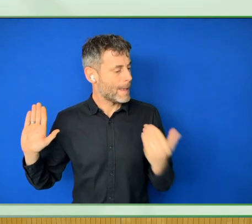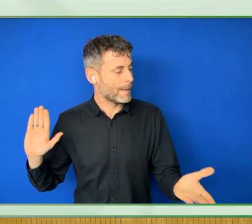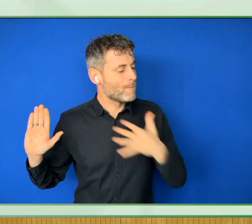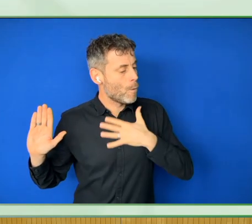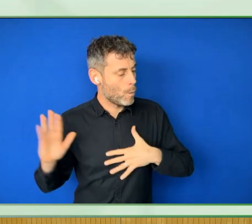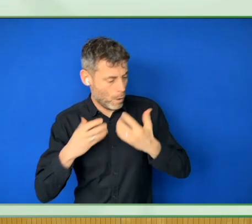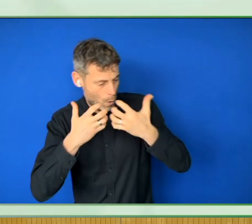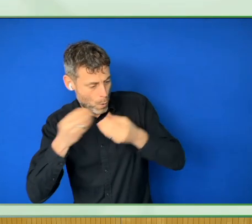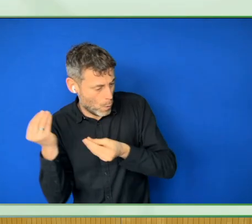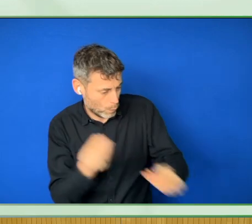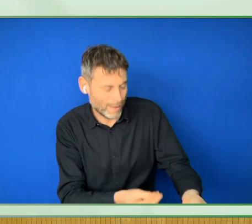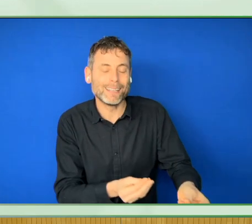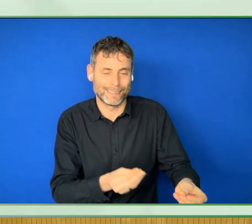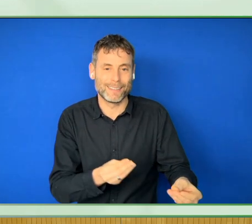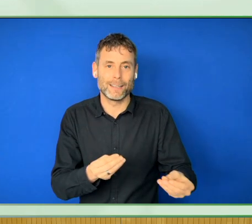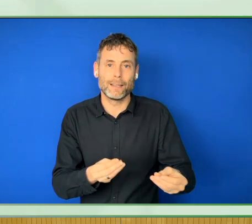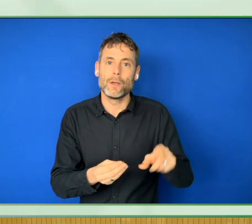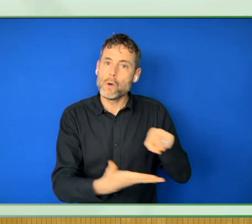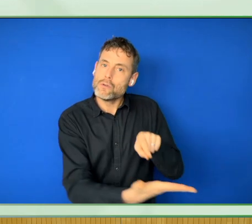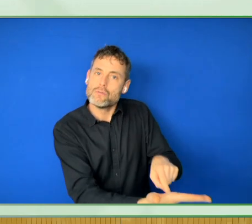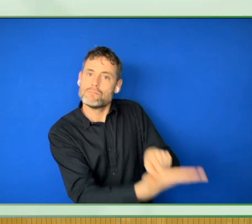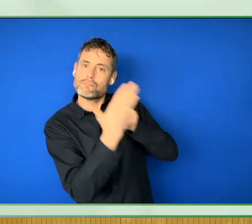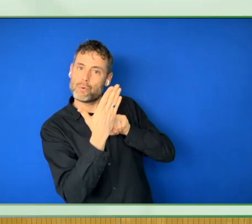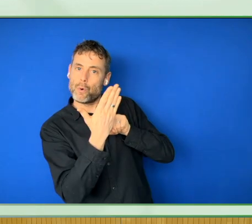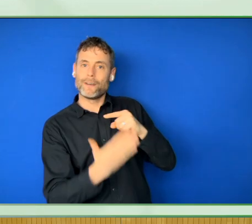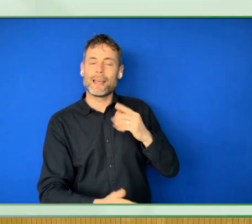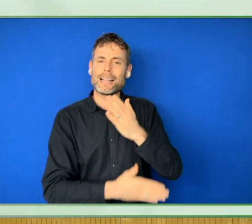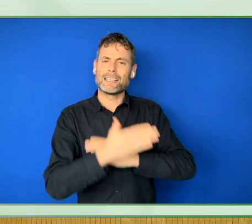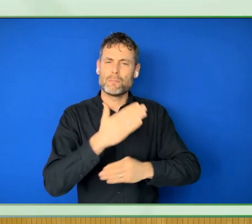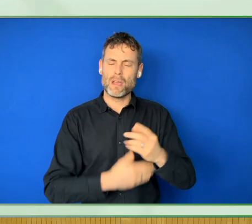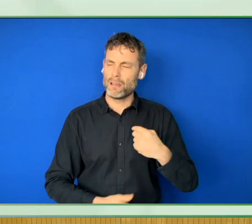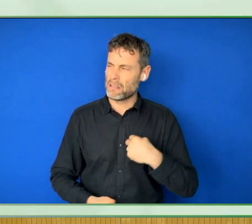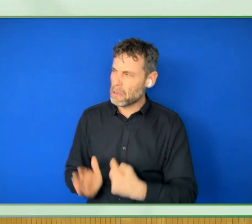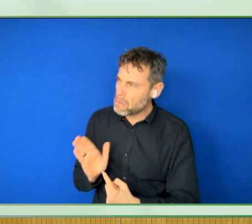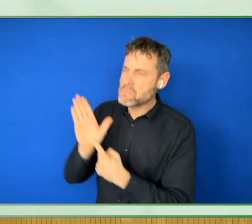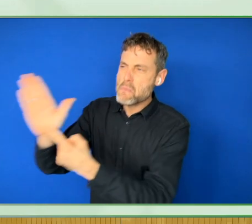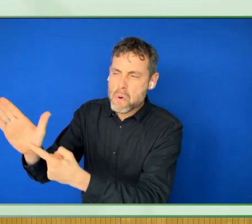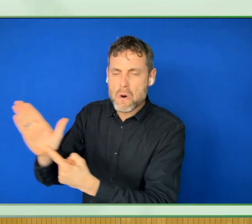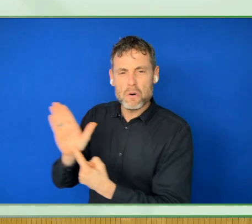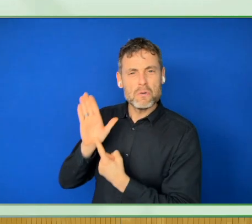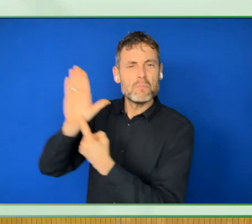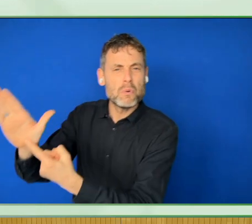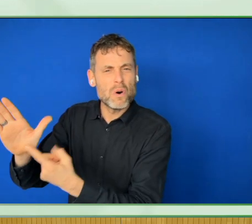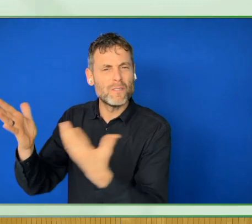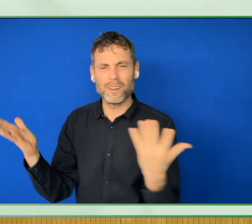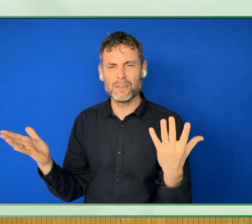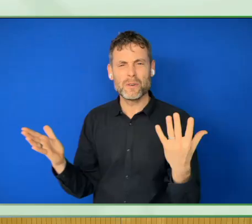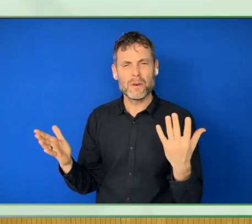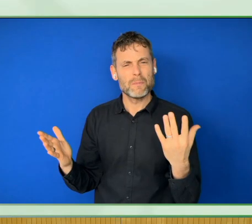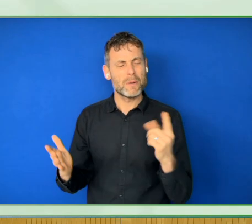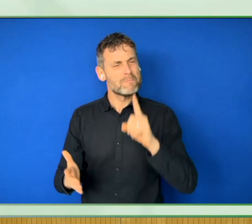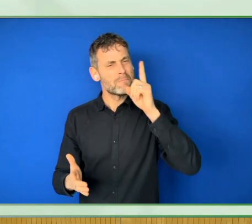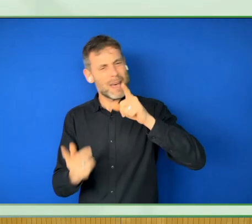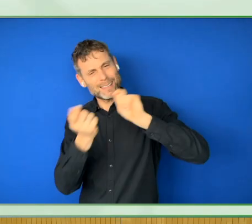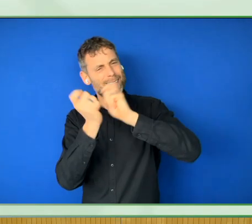saying. They don't actually value their people at all, Victor, in terms of your vision of a workforce that actually feels trusted